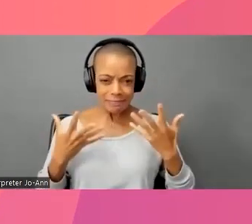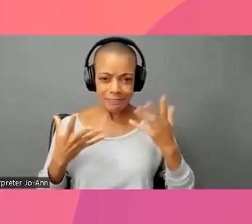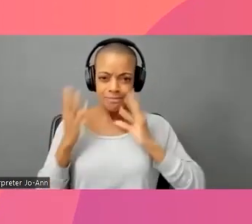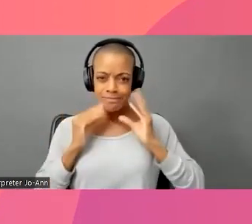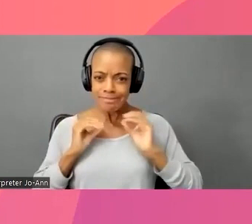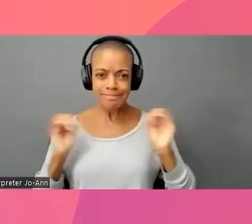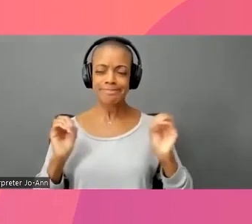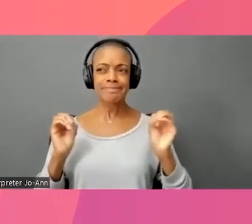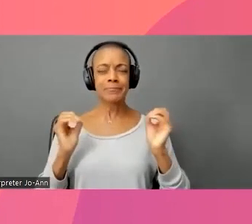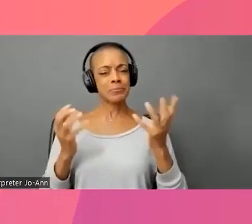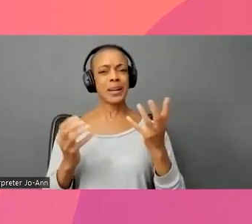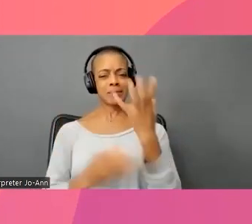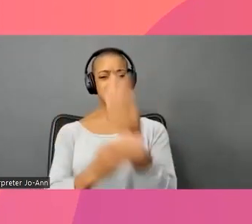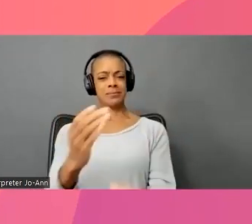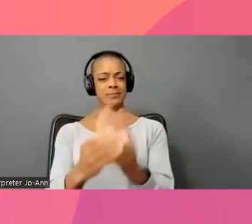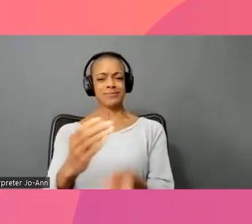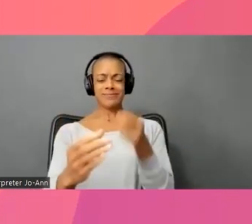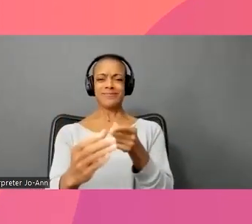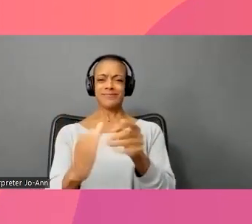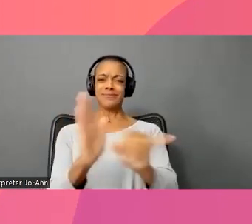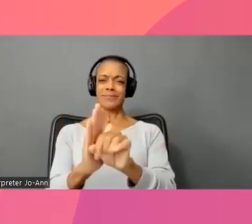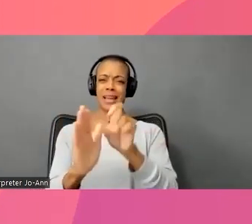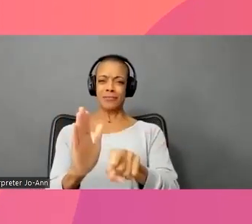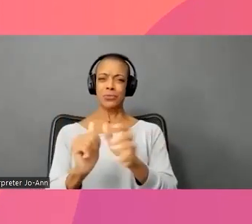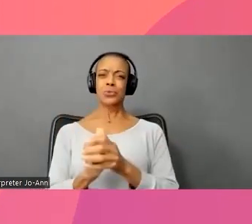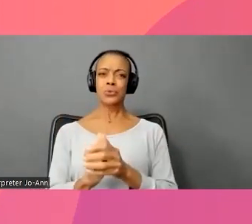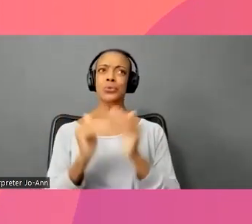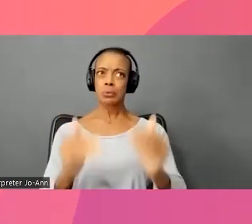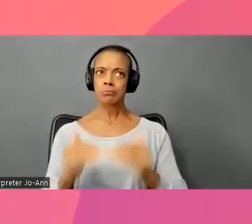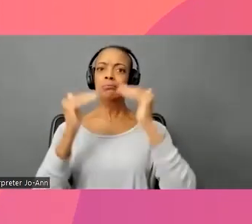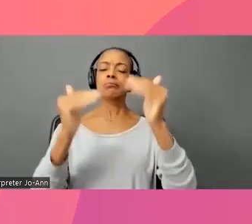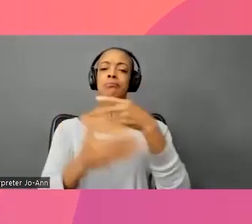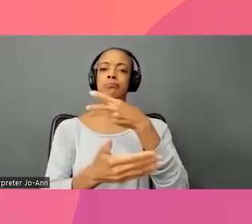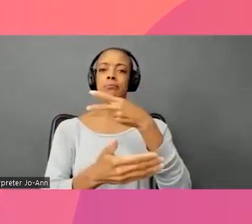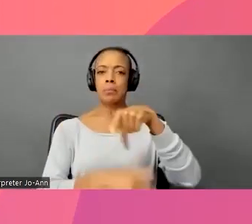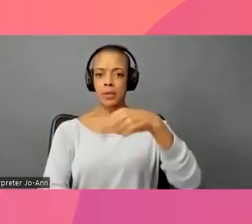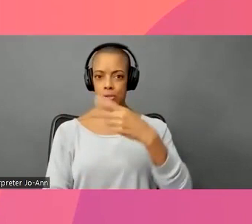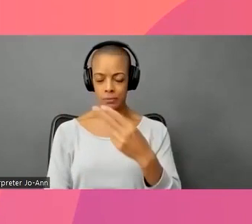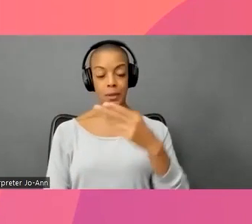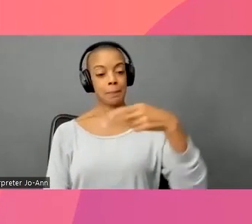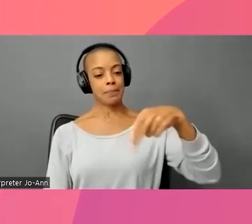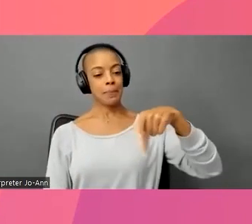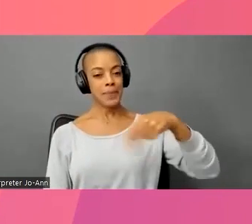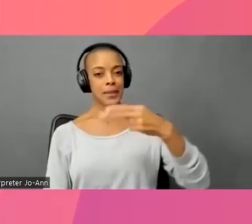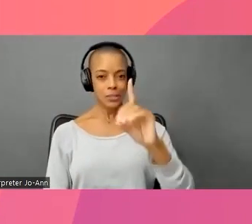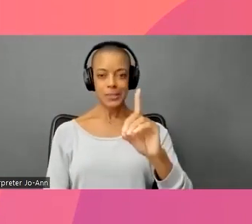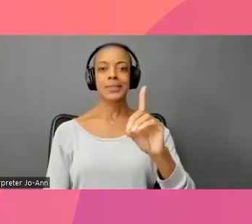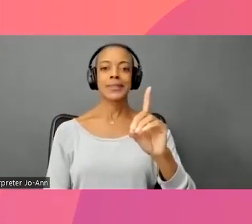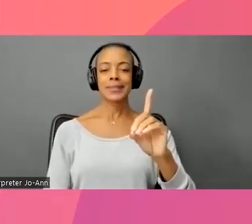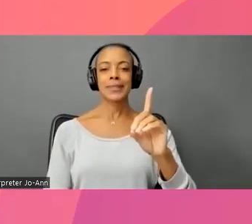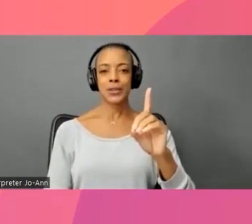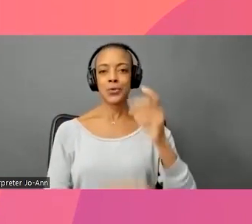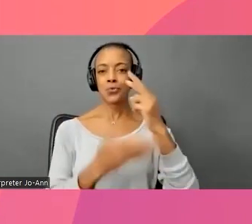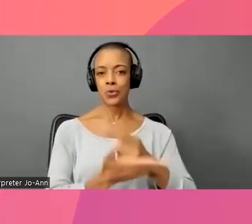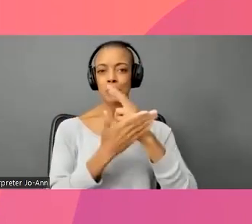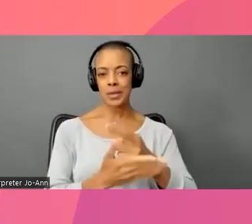important gap that needed to be addressed. So I came to do my PhD at the Rehabilitation Sciences Institute and get training at the Acquired Brain